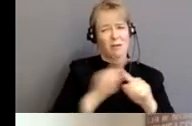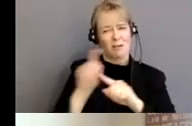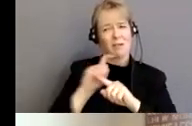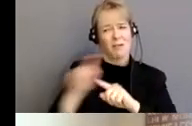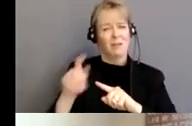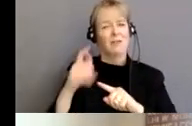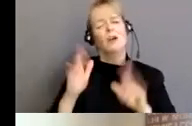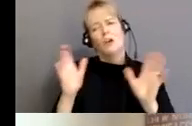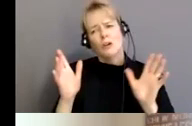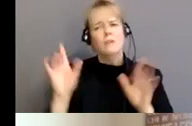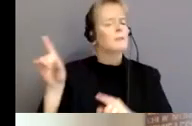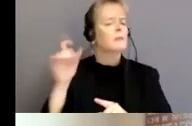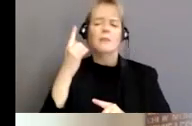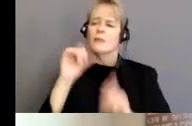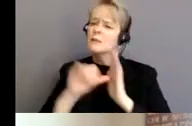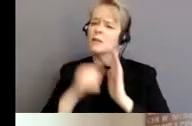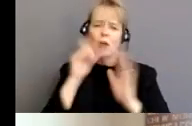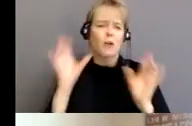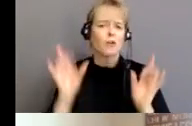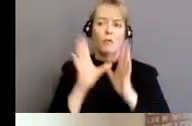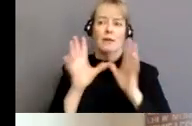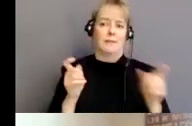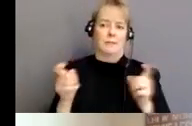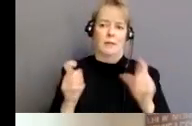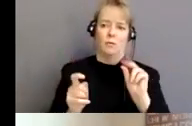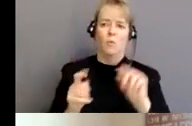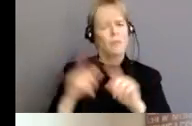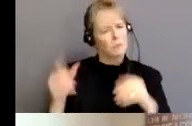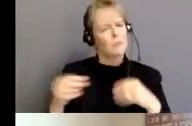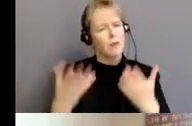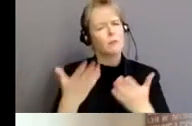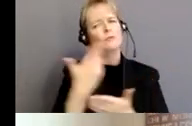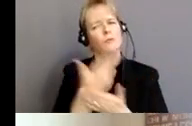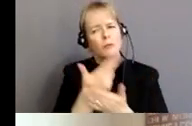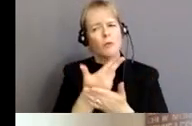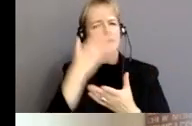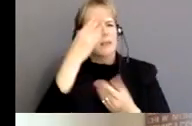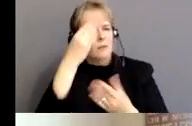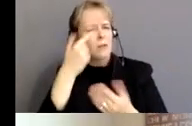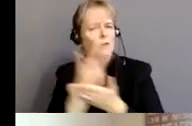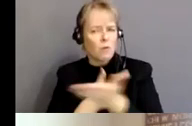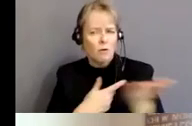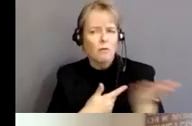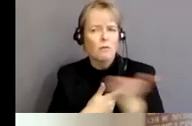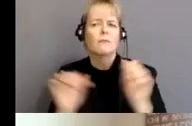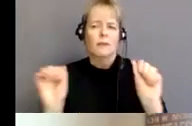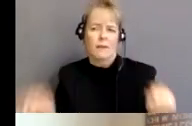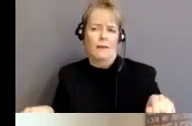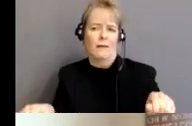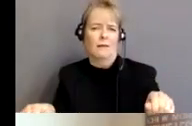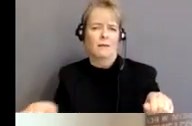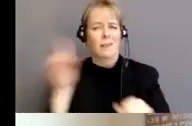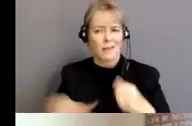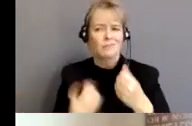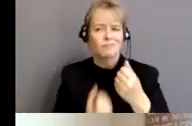management, but they can provide some resources and information. And as I say, they're able to support